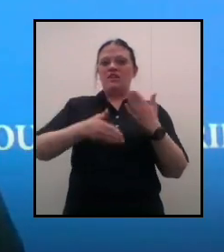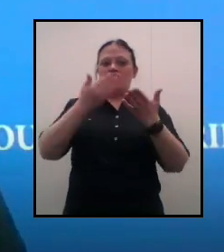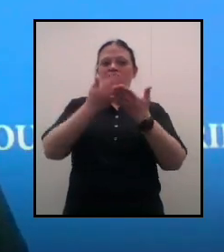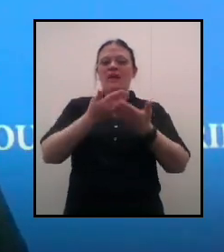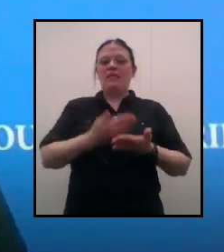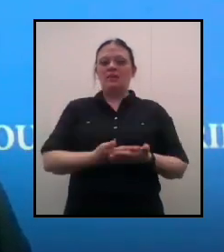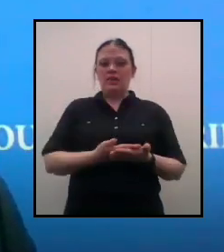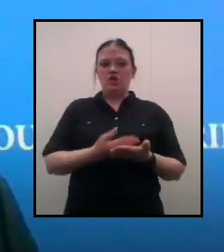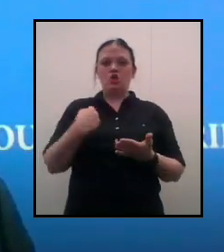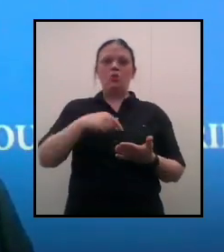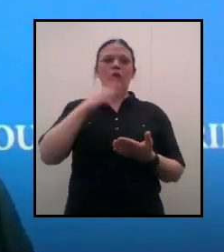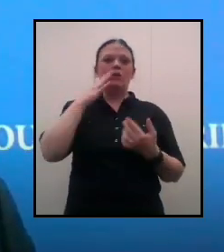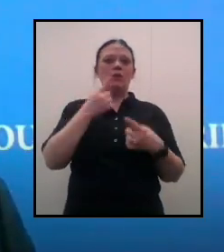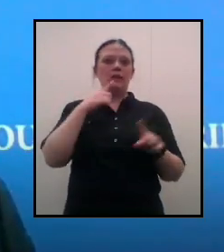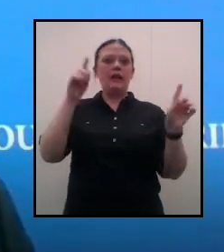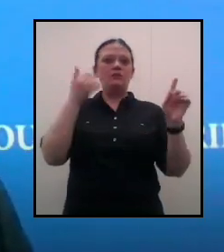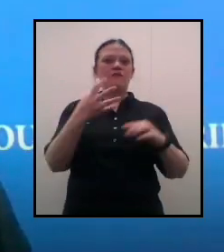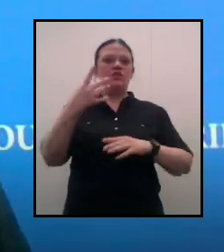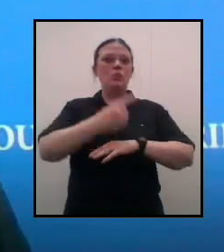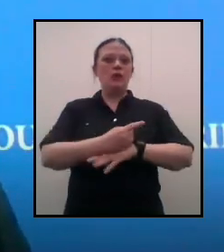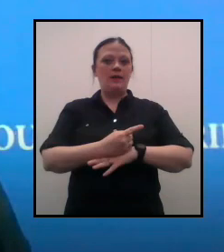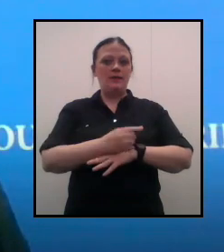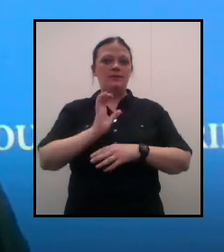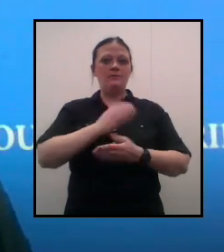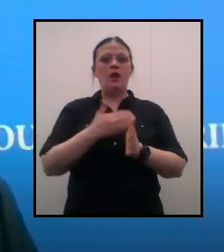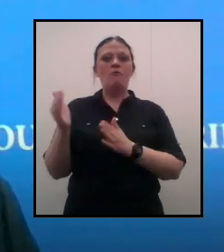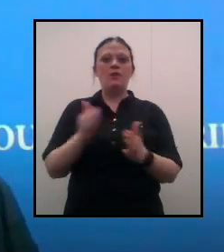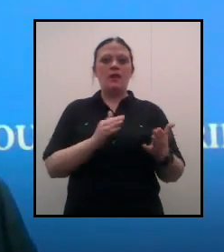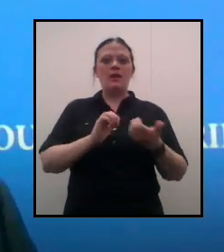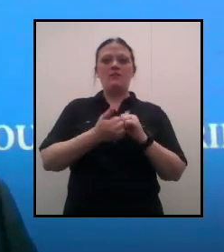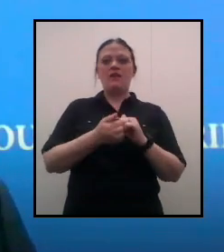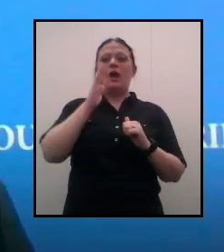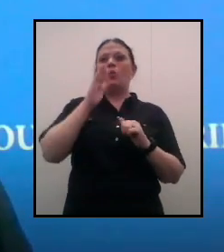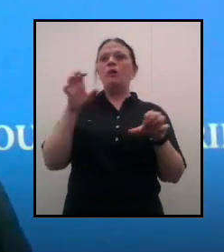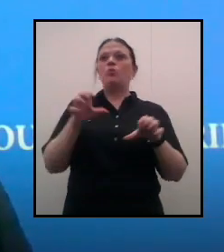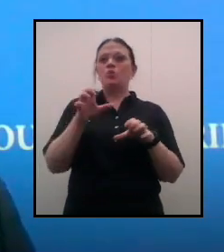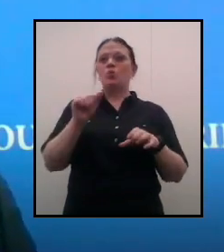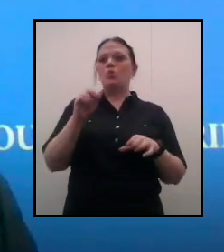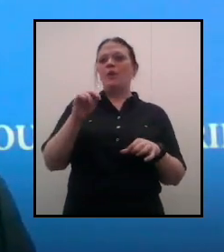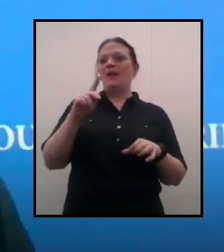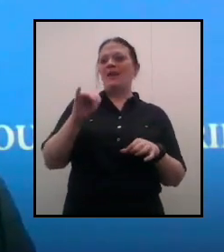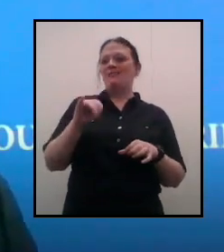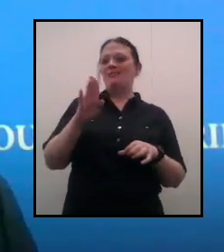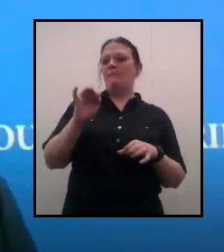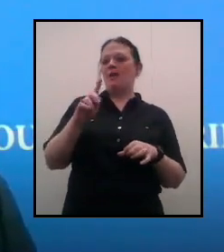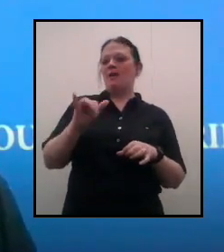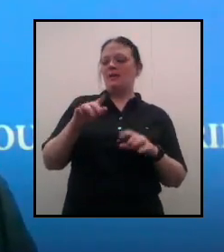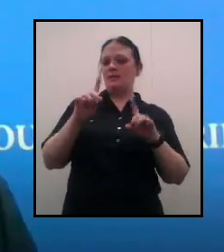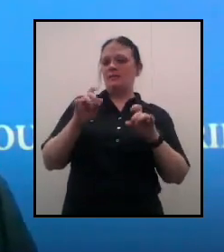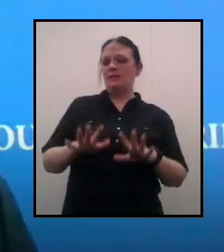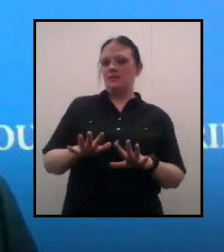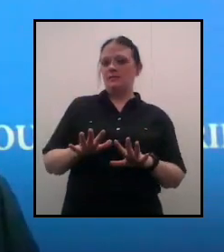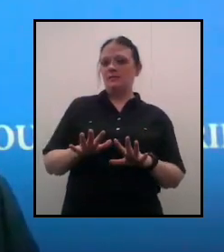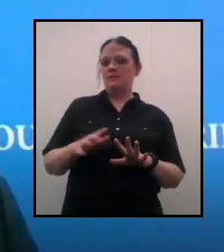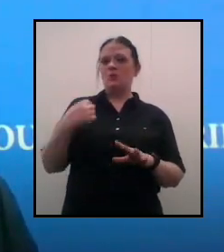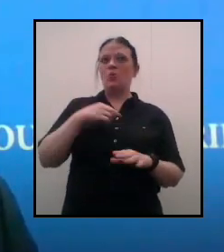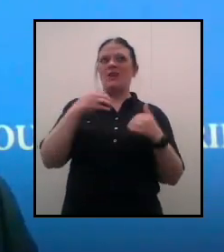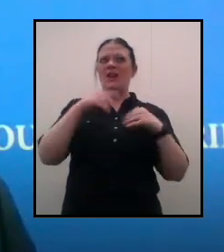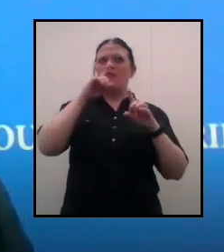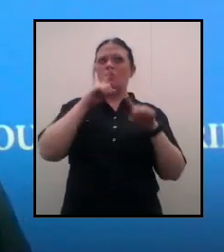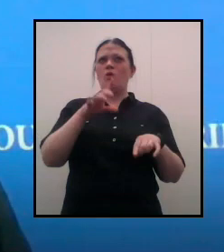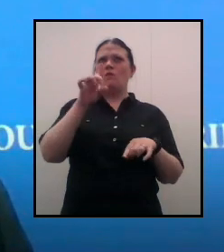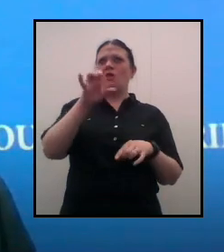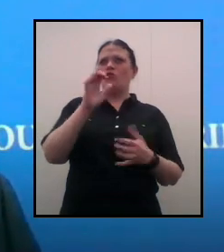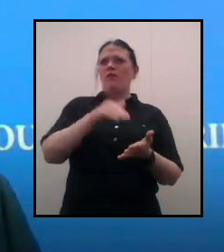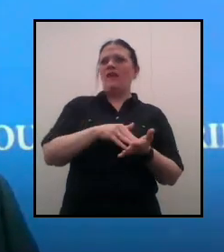announce in the next few days our plan of how we're going to do antibody tests. The goal, we've actually got on order about